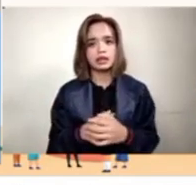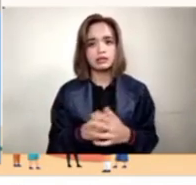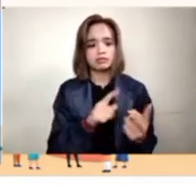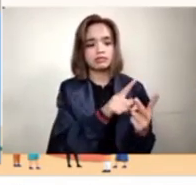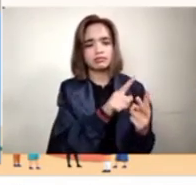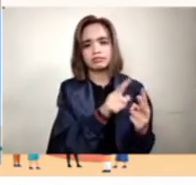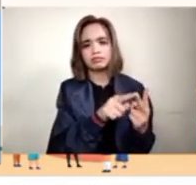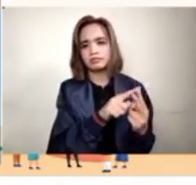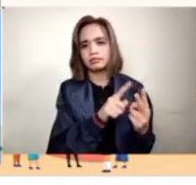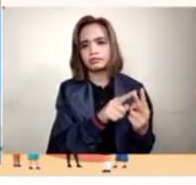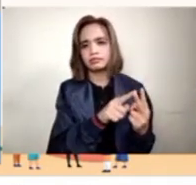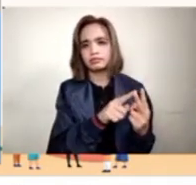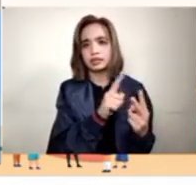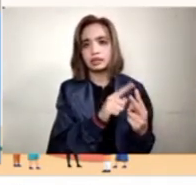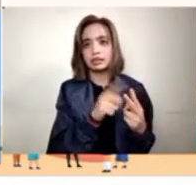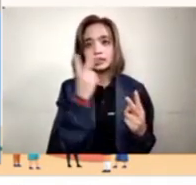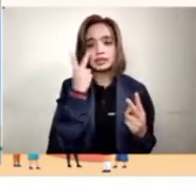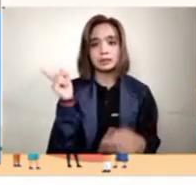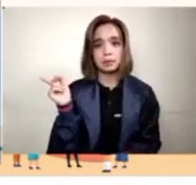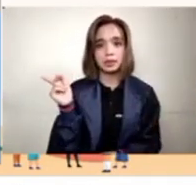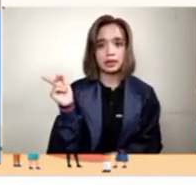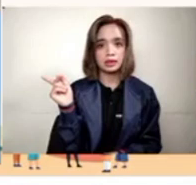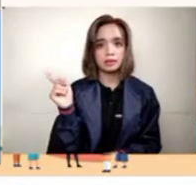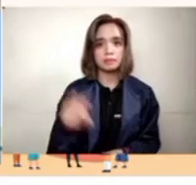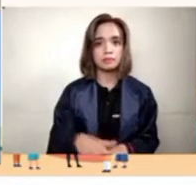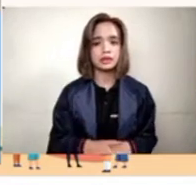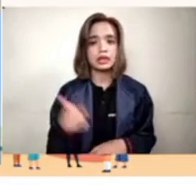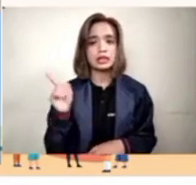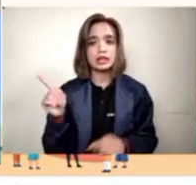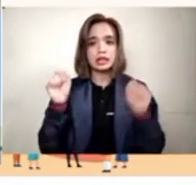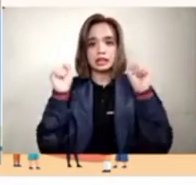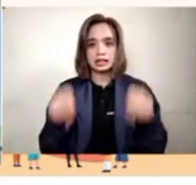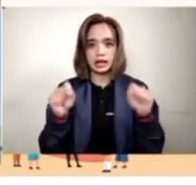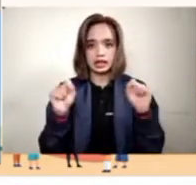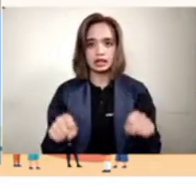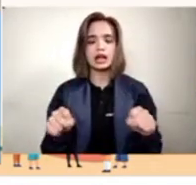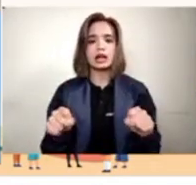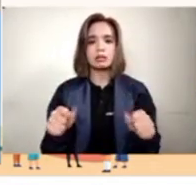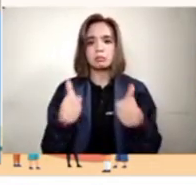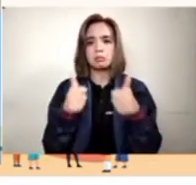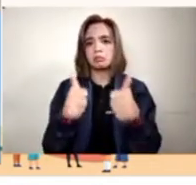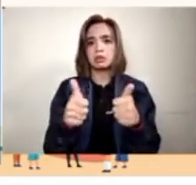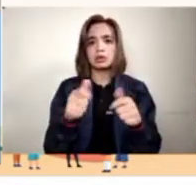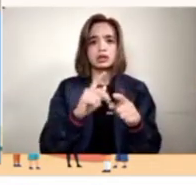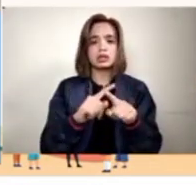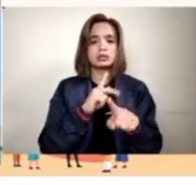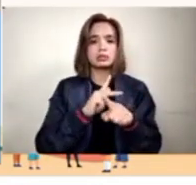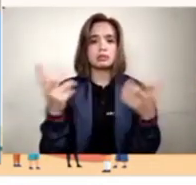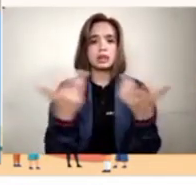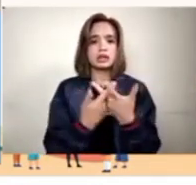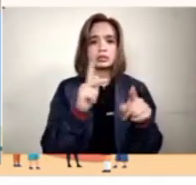would choose between these career lines and they are able to exhibit